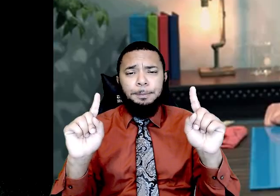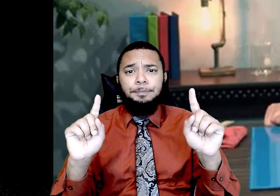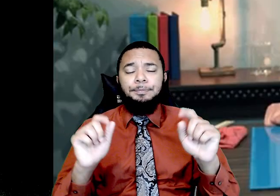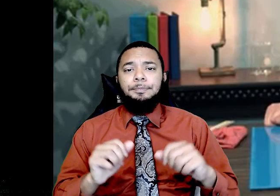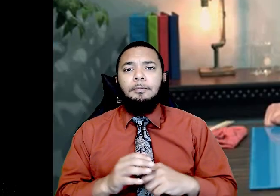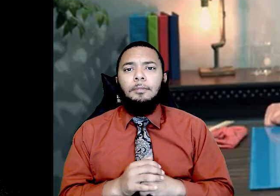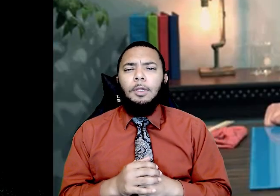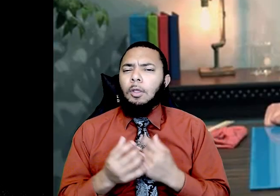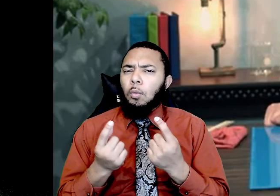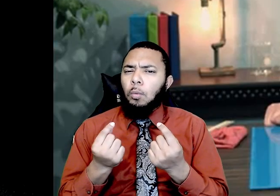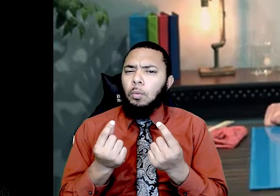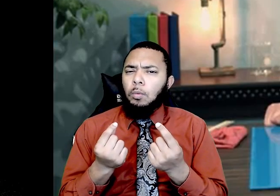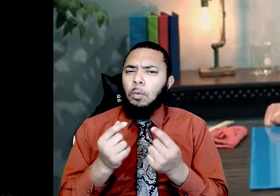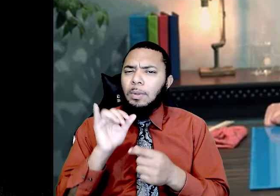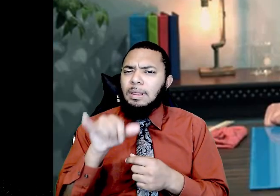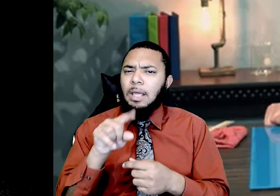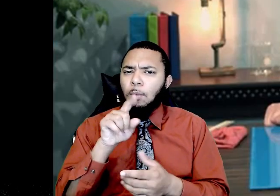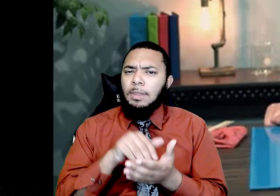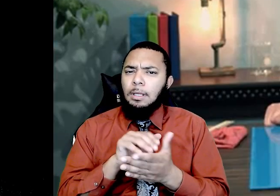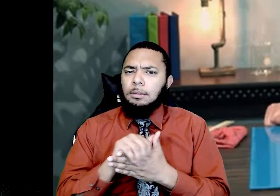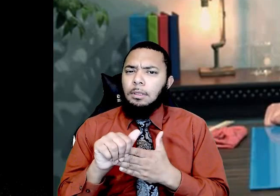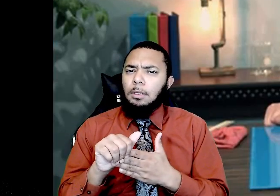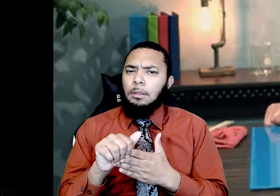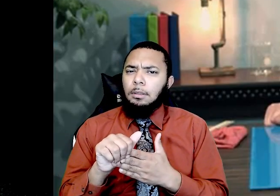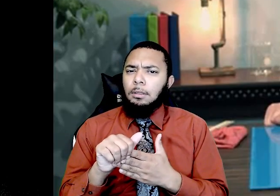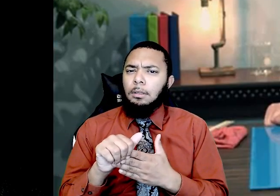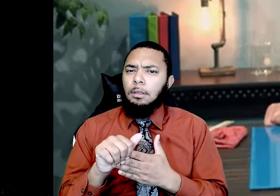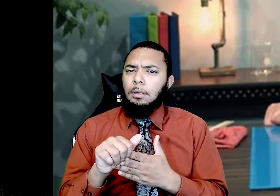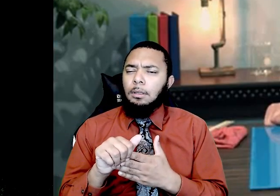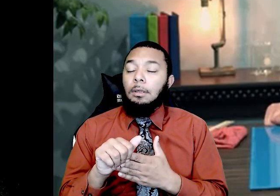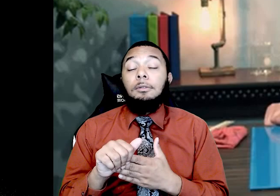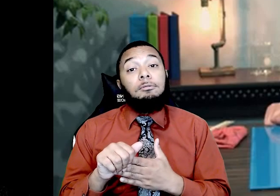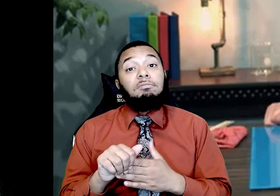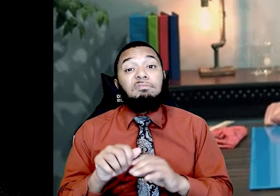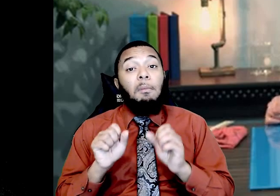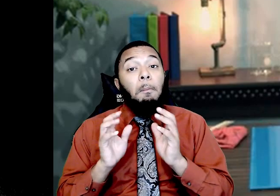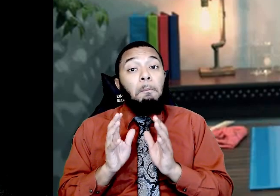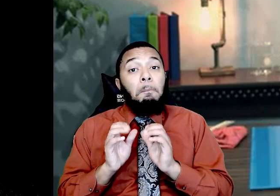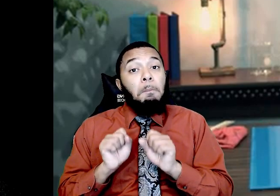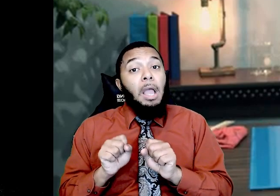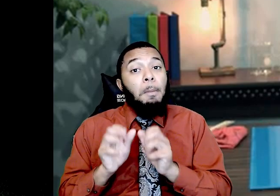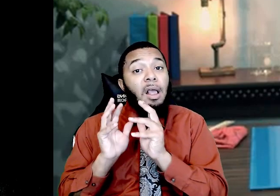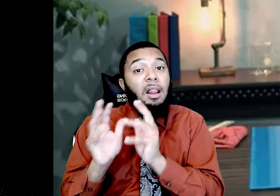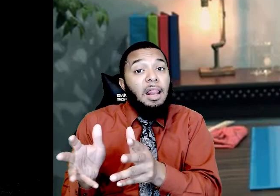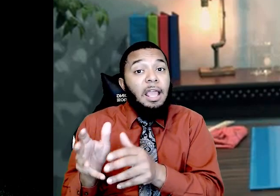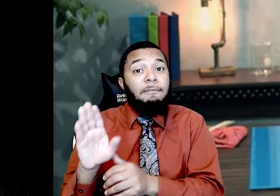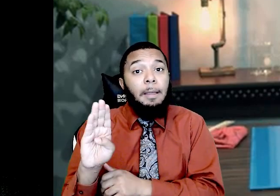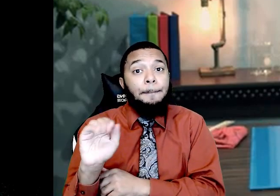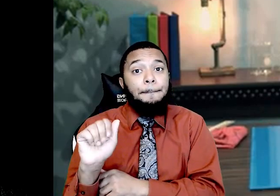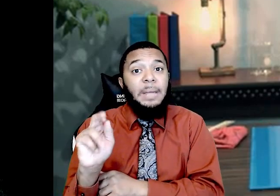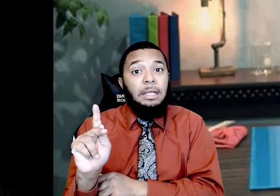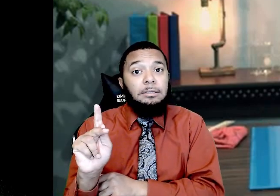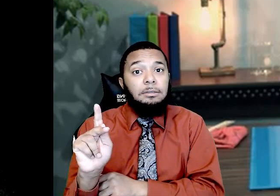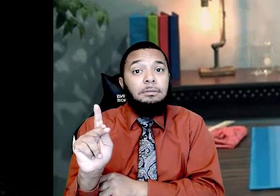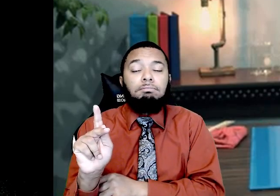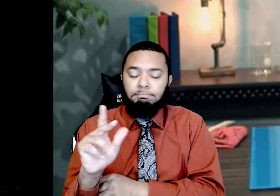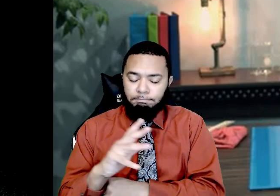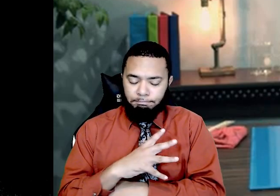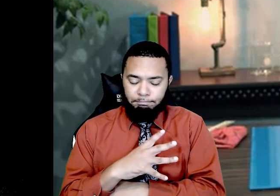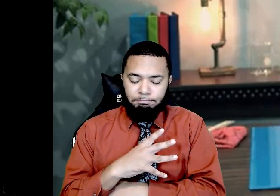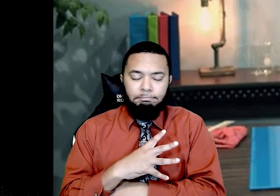it? Well, you could leave it in your bank, right? And if you leave it in your bank account,